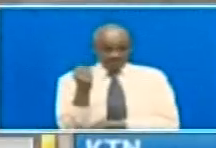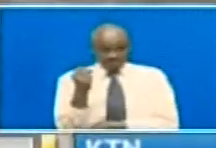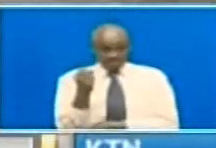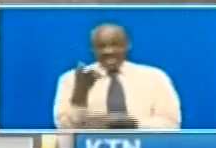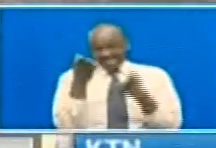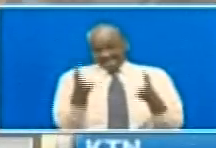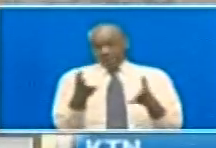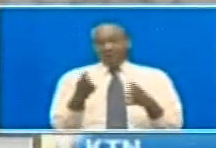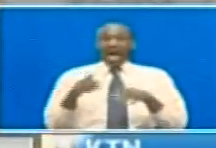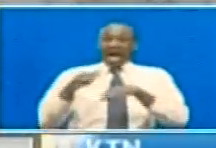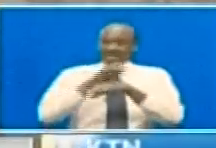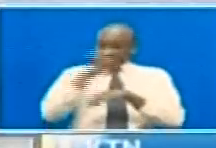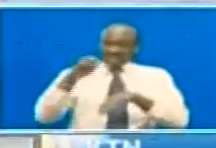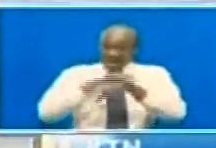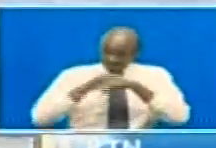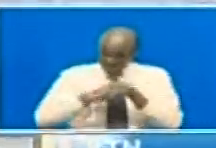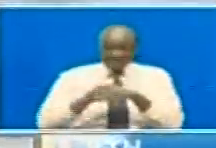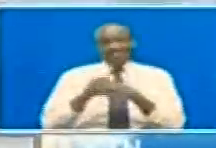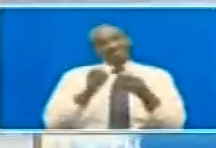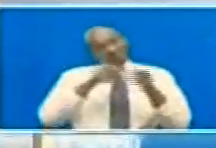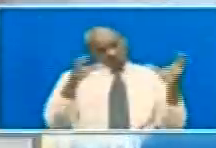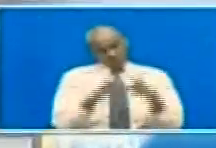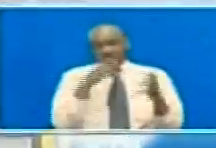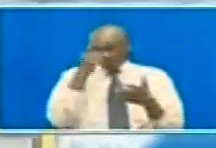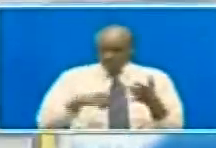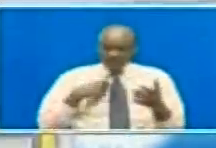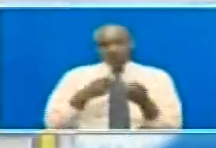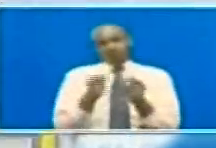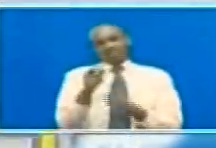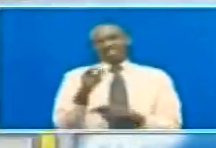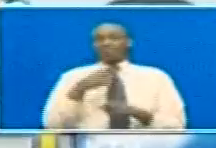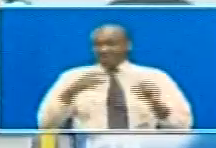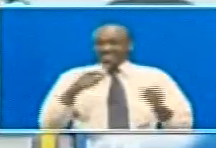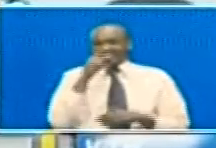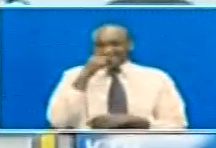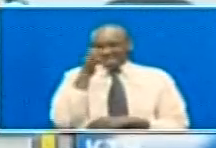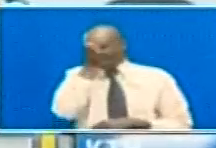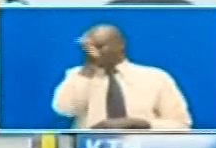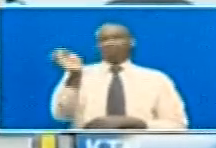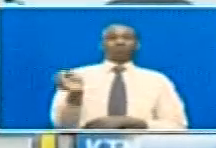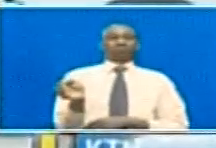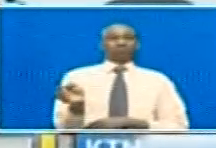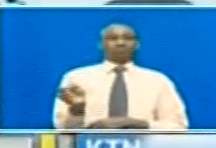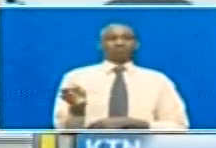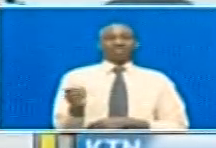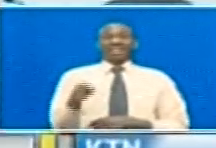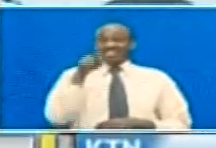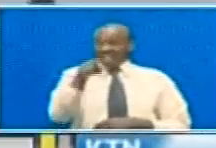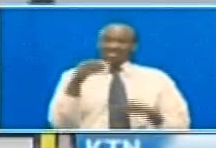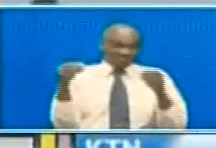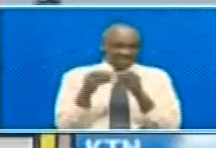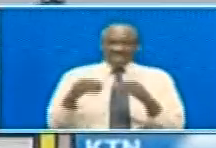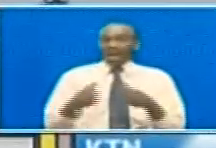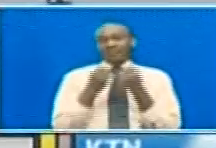East African Secretariat to resolve the stalemate then failed as Tanzania snubbed talks on the same. That meeting has not taken